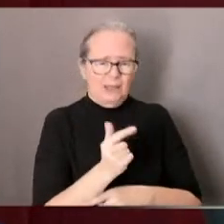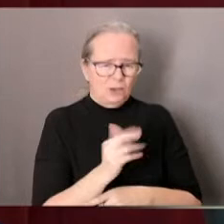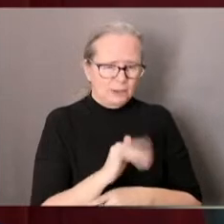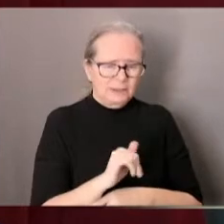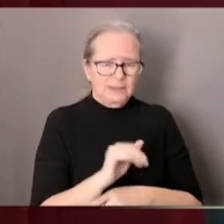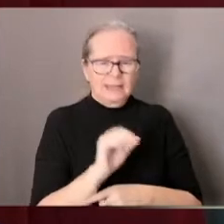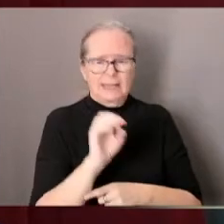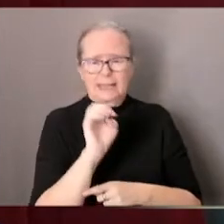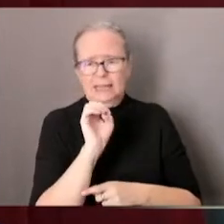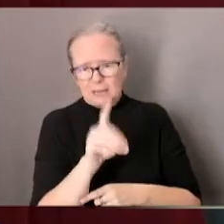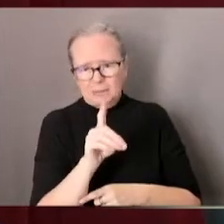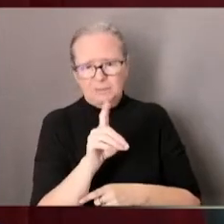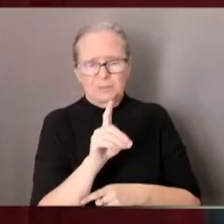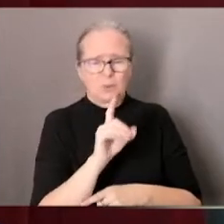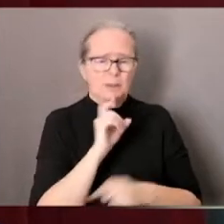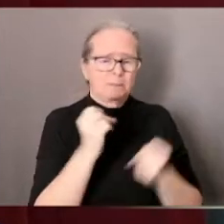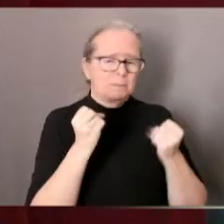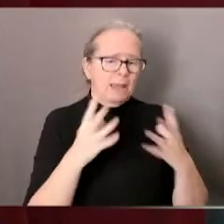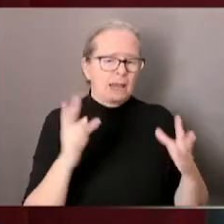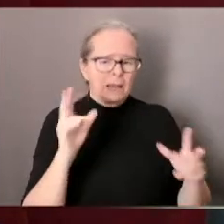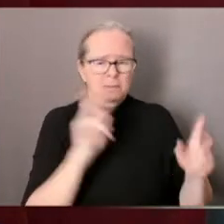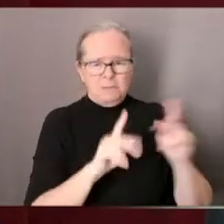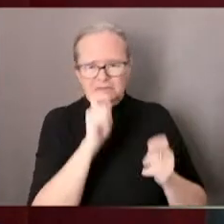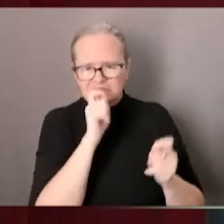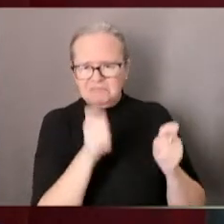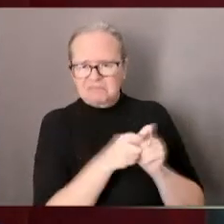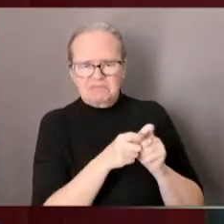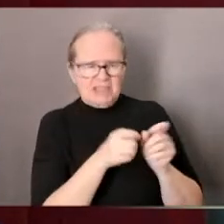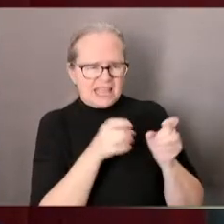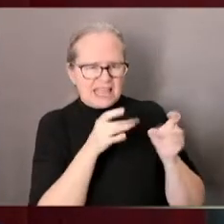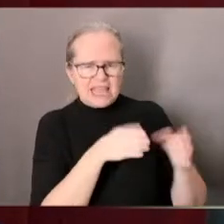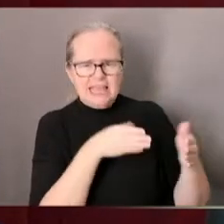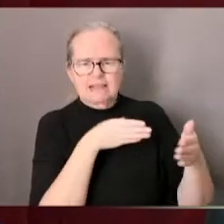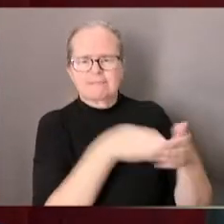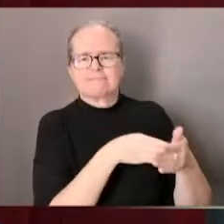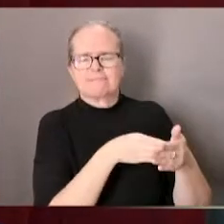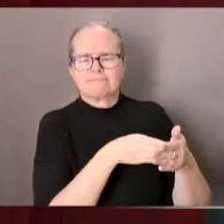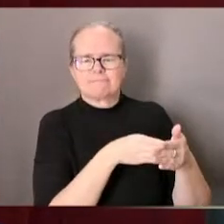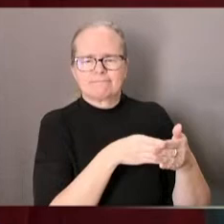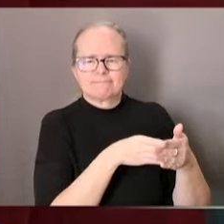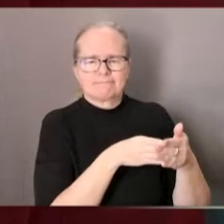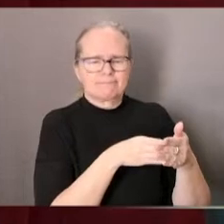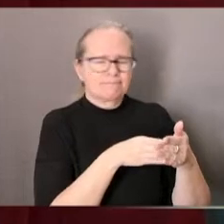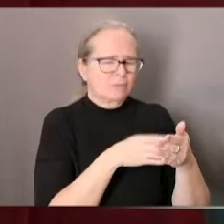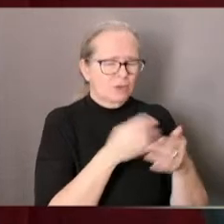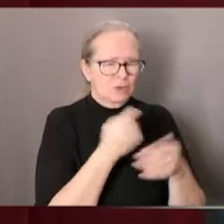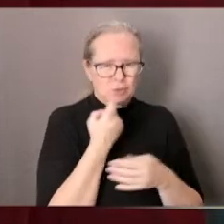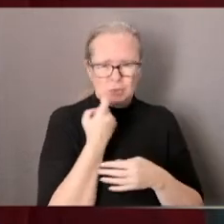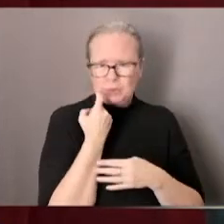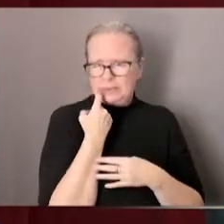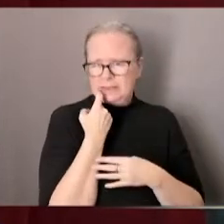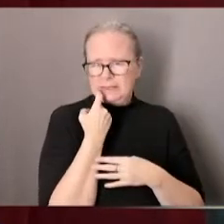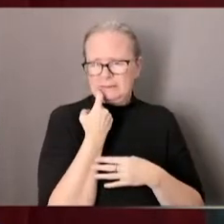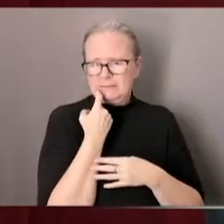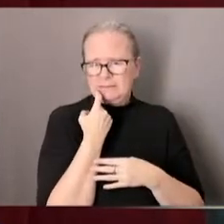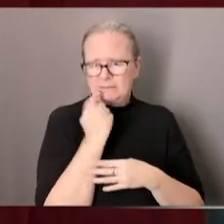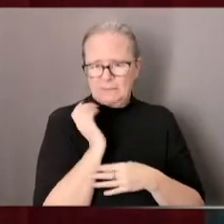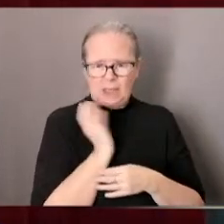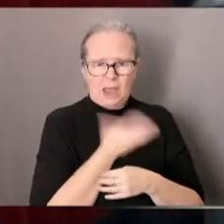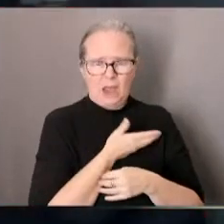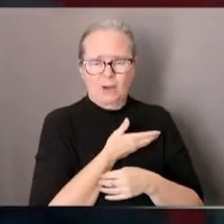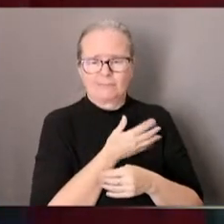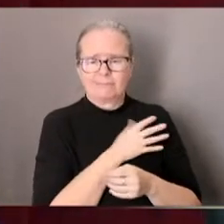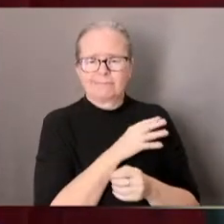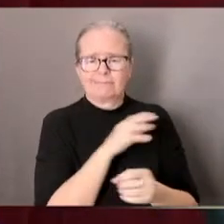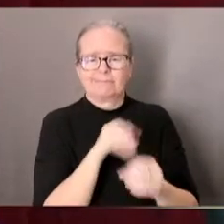year and given that only a few months ago a racist representation of Sikh culture was included in a rural Alberta Rodeo Parade